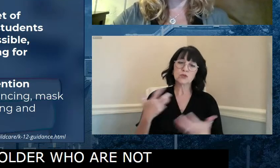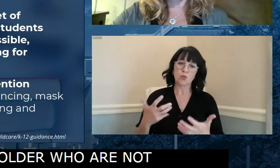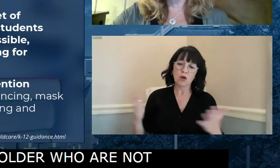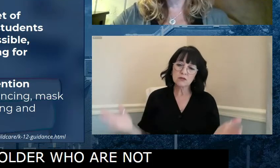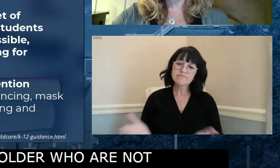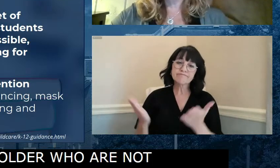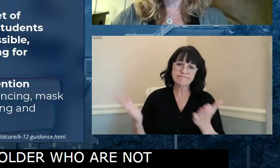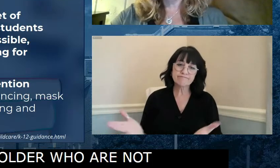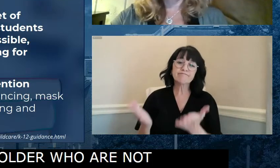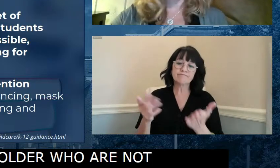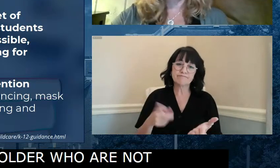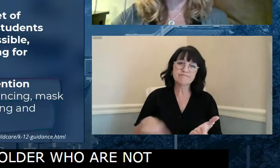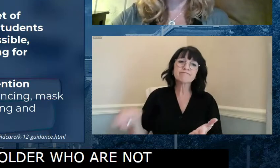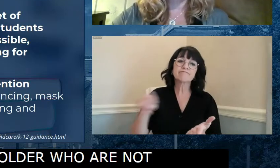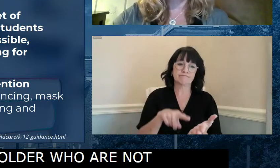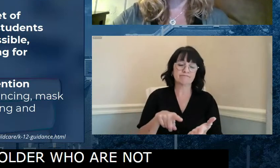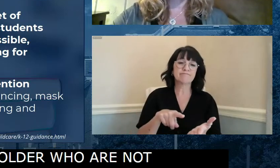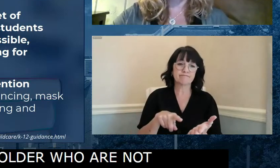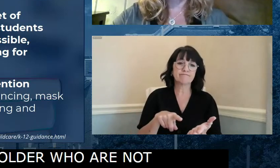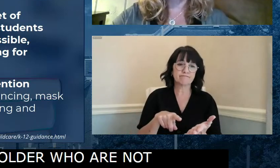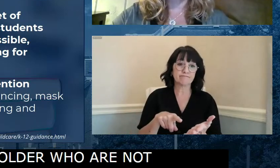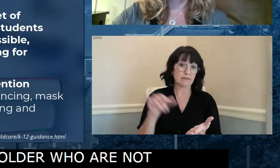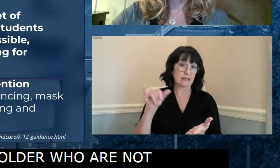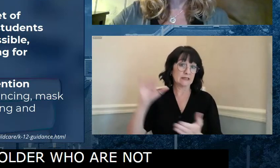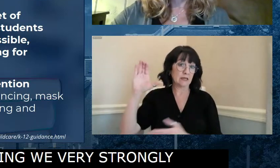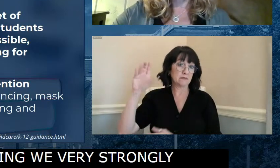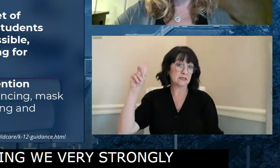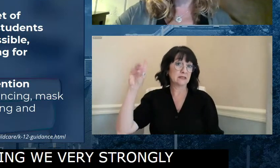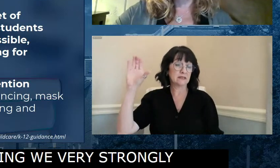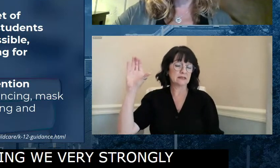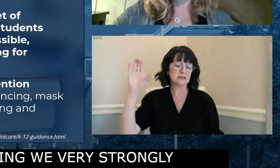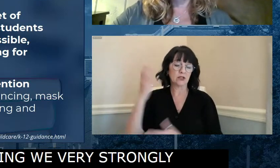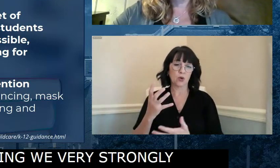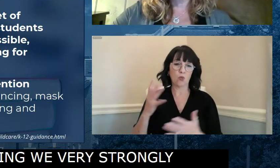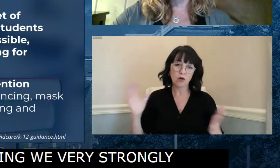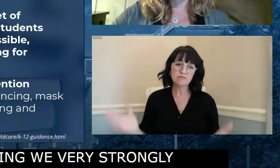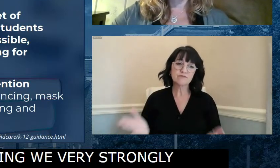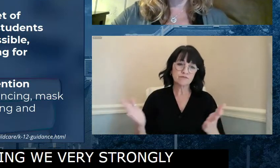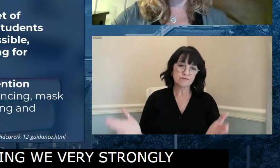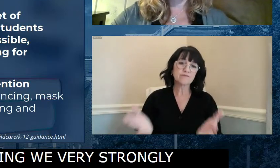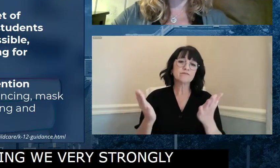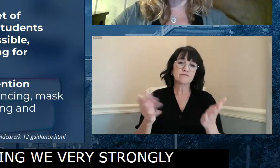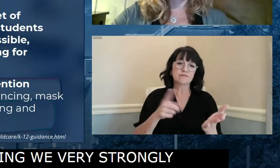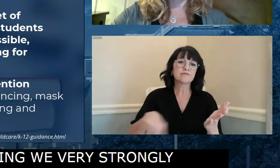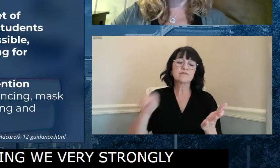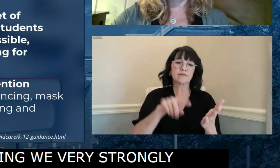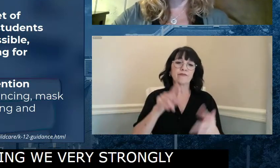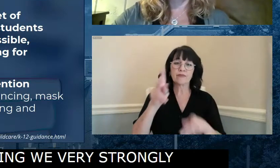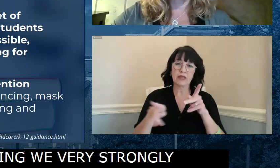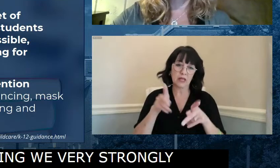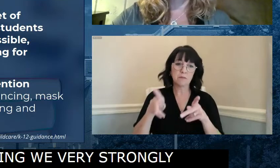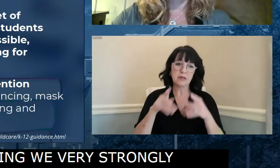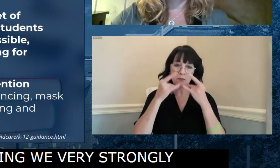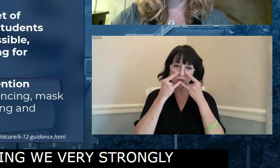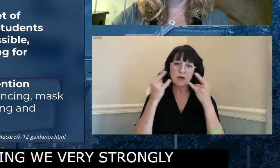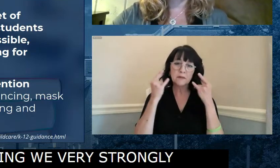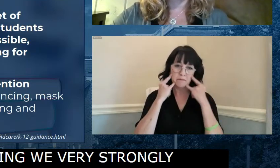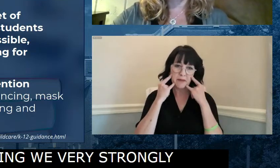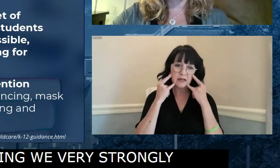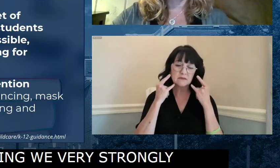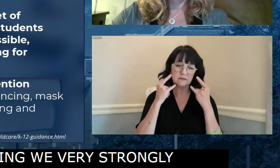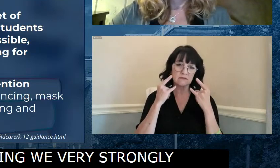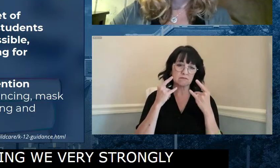recommend, as does CDC, of course, that individuals are wearing masks in a